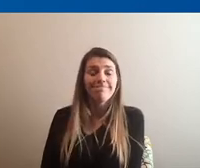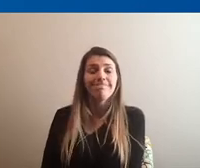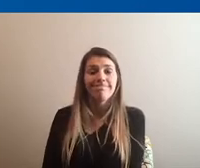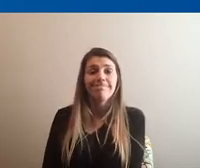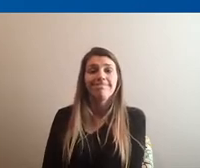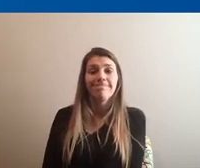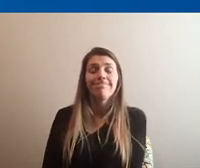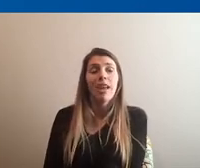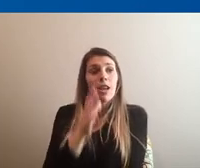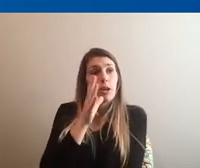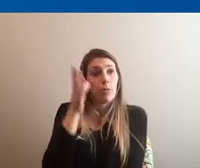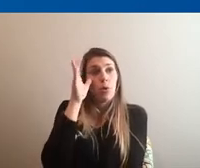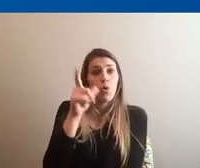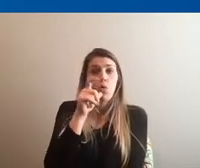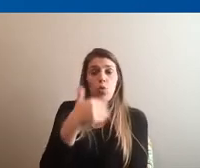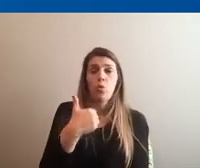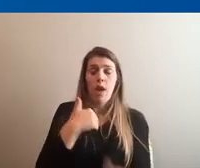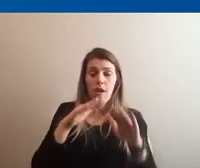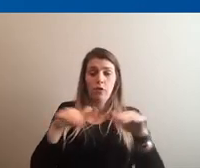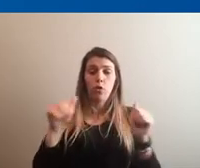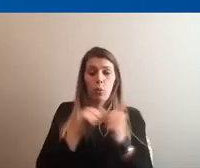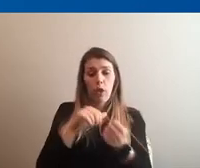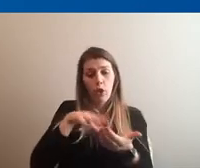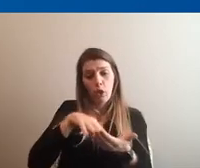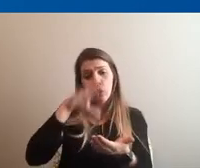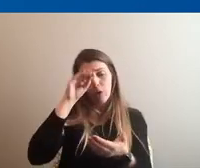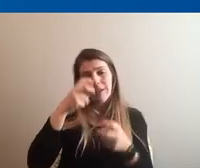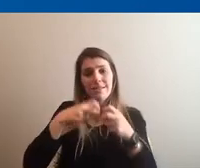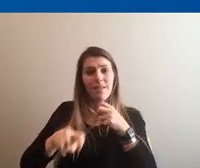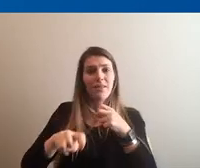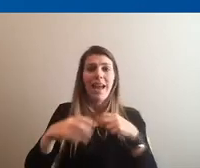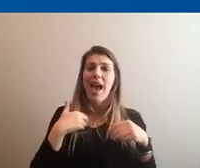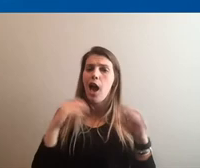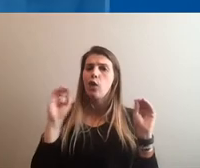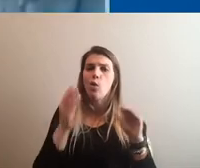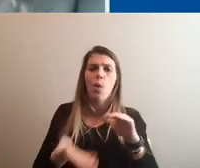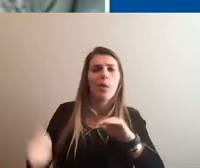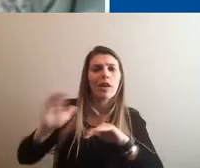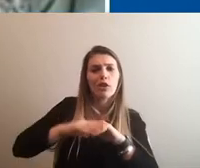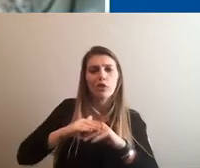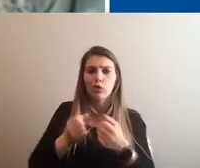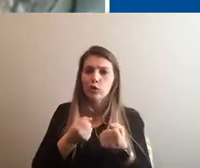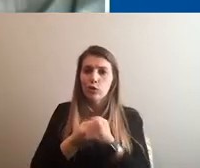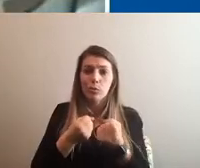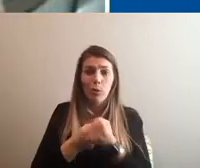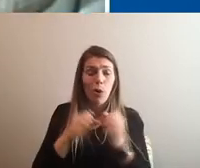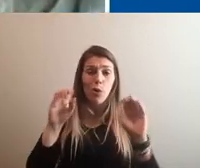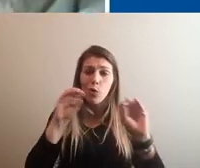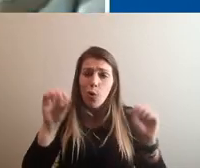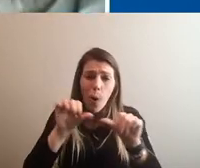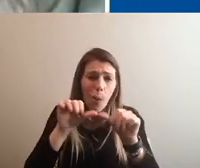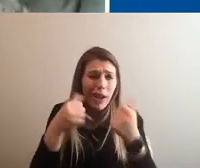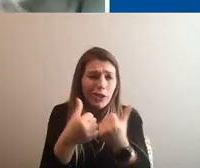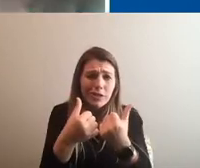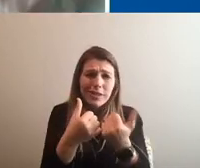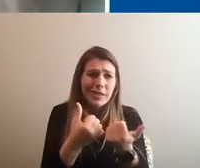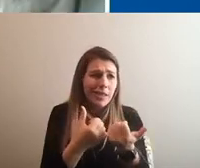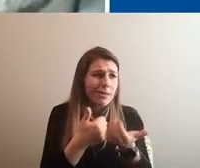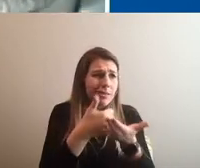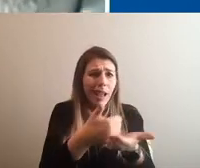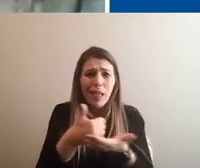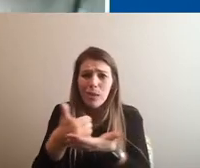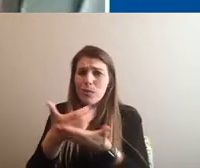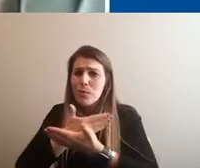parents who have children with learning difficulties had no additional support provided by any agency in the state for the fact that they were